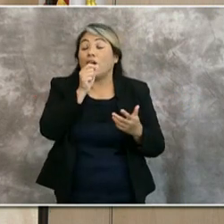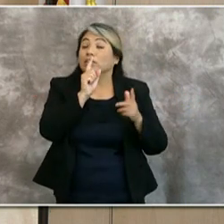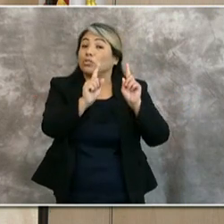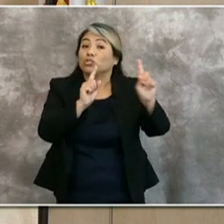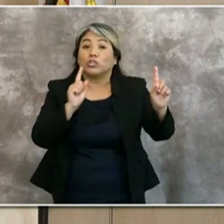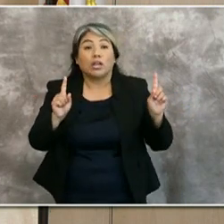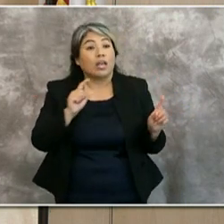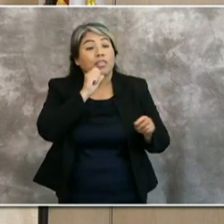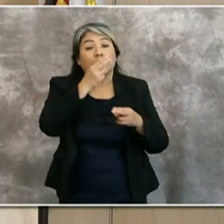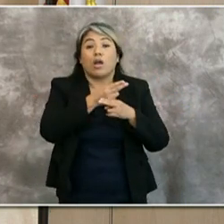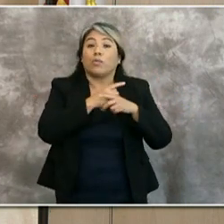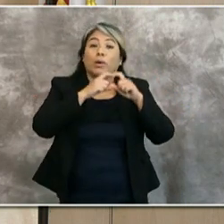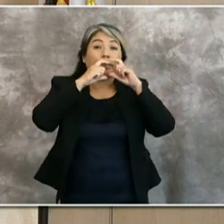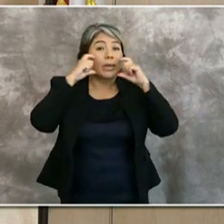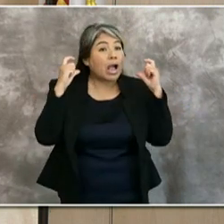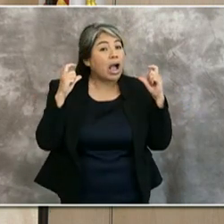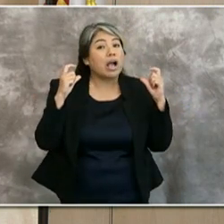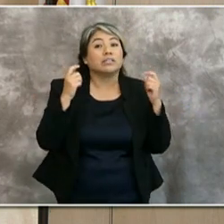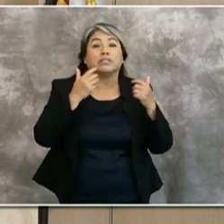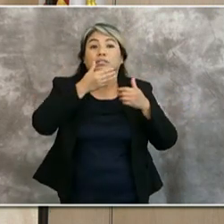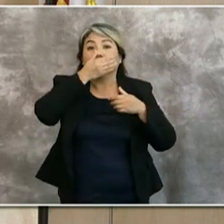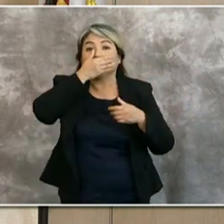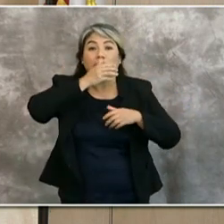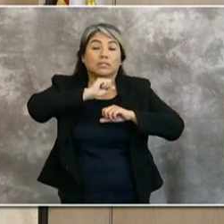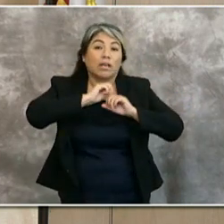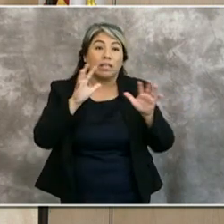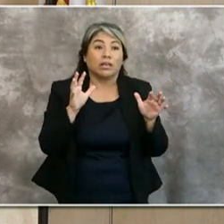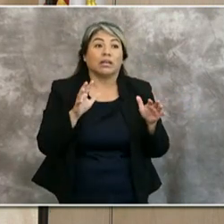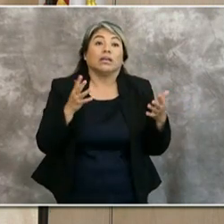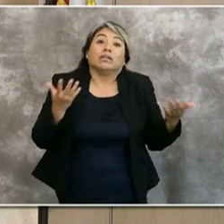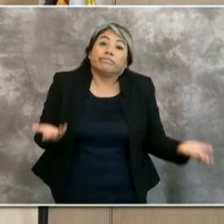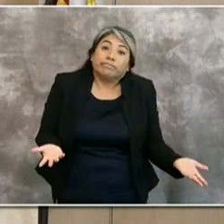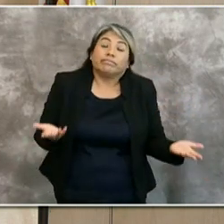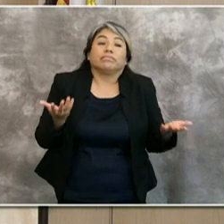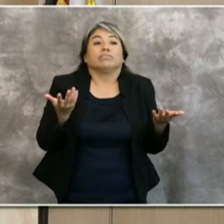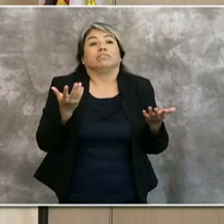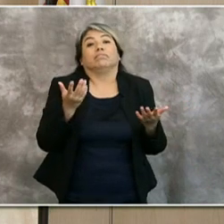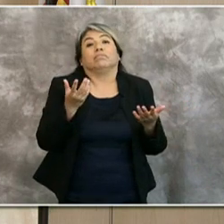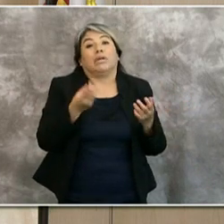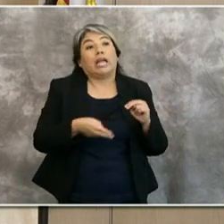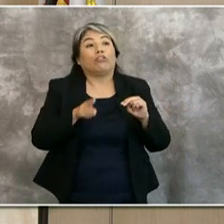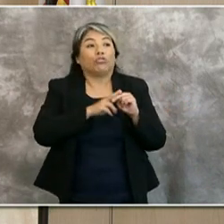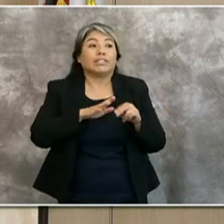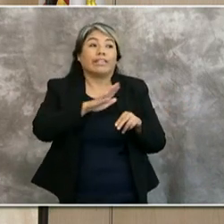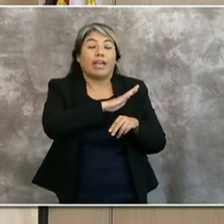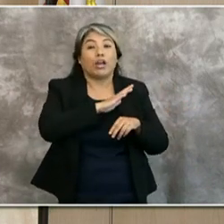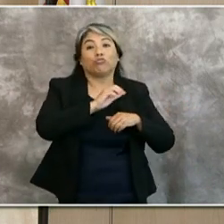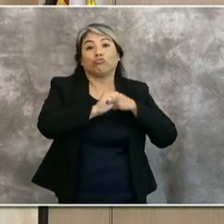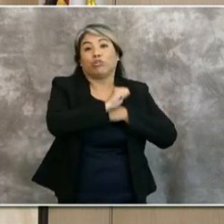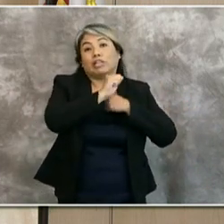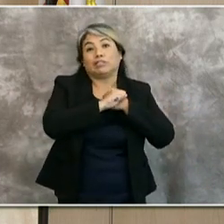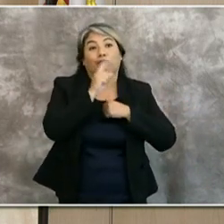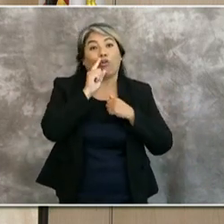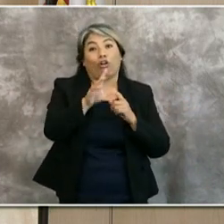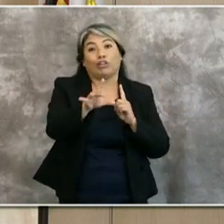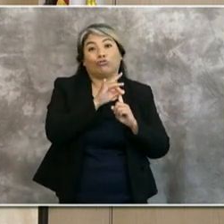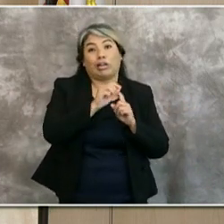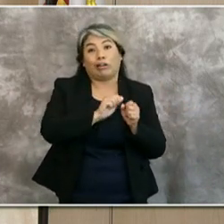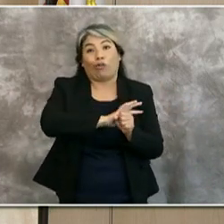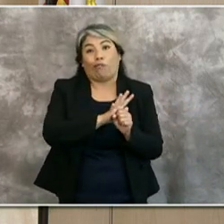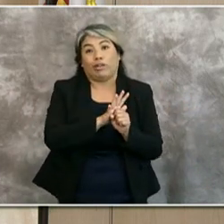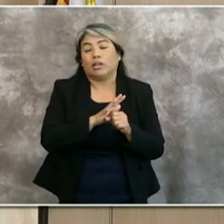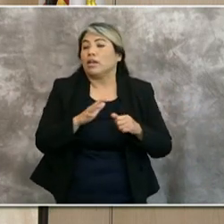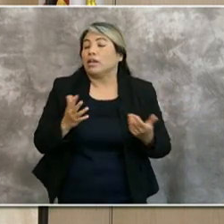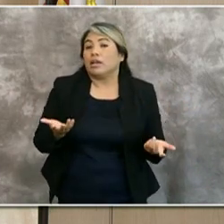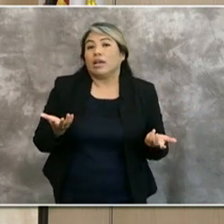distancing, they are not wearing masks or facial coverings, and hence they increase their risk for contracting COVID-19. It